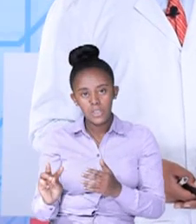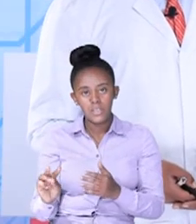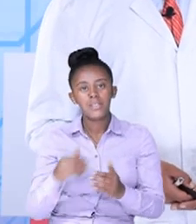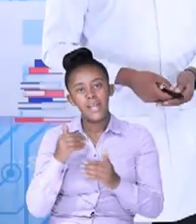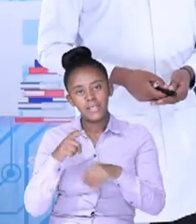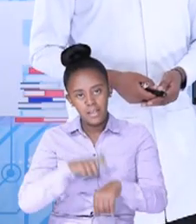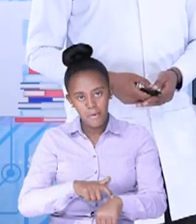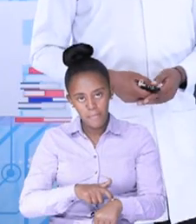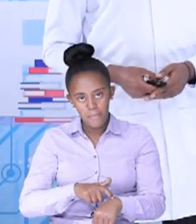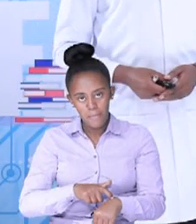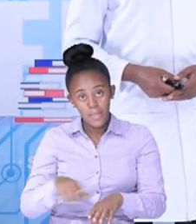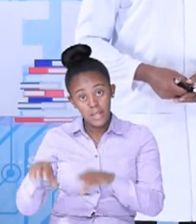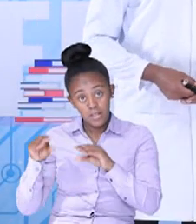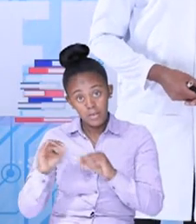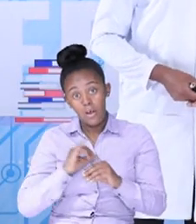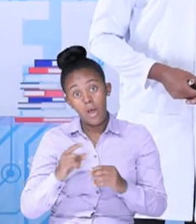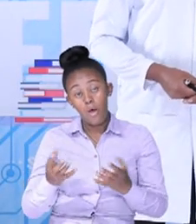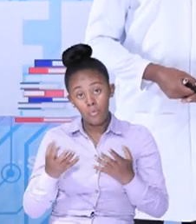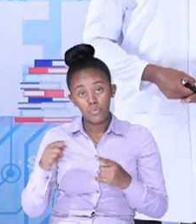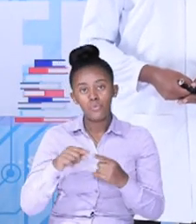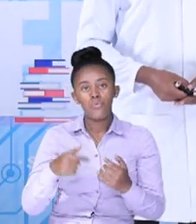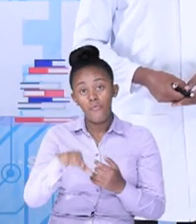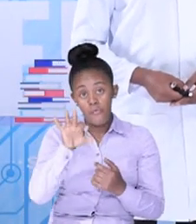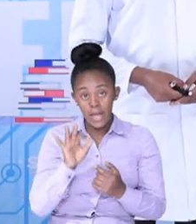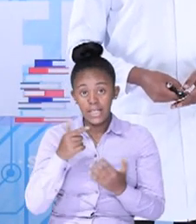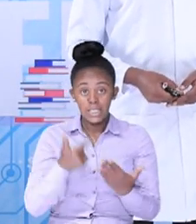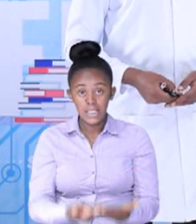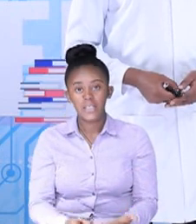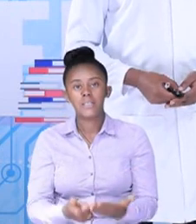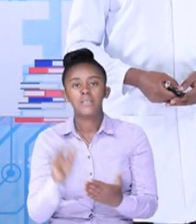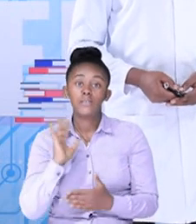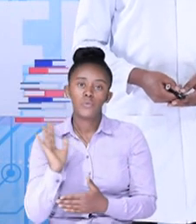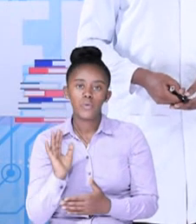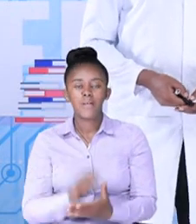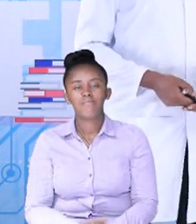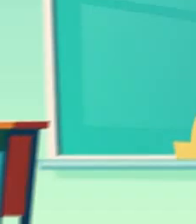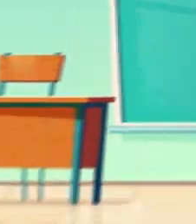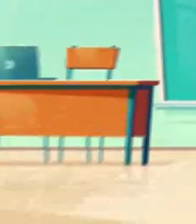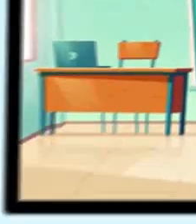next time. So students, I want you to try and find this. So see you then.